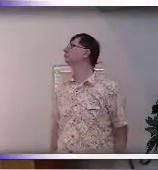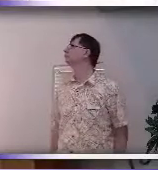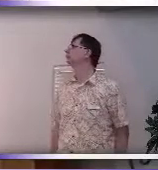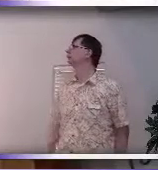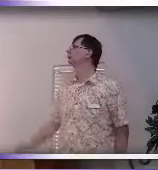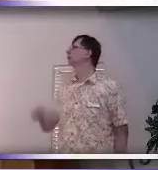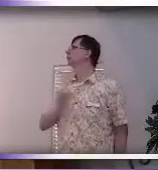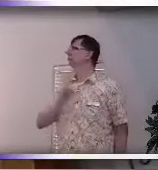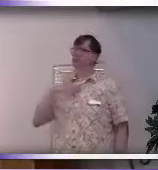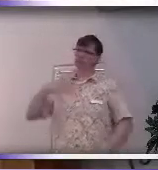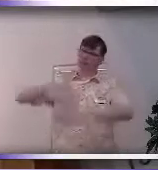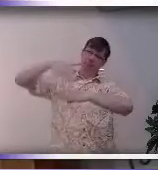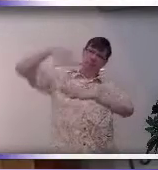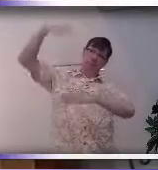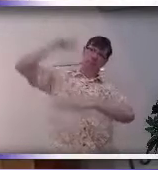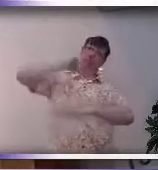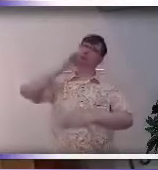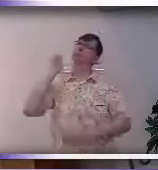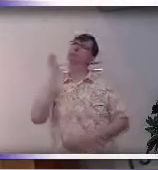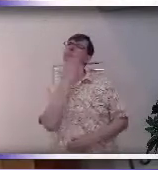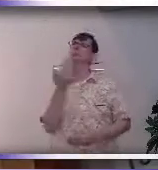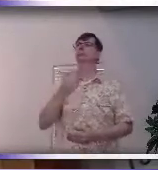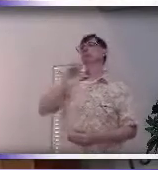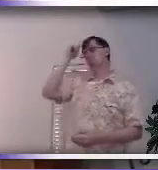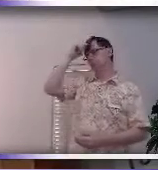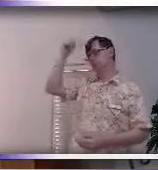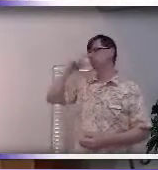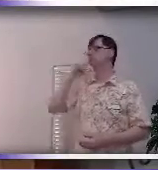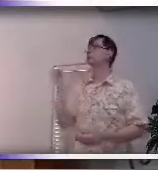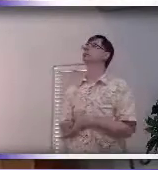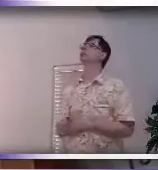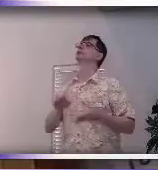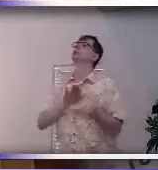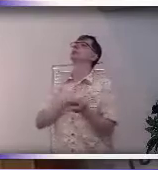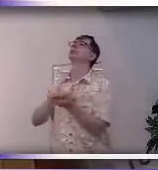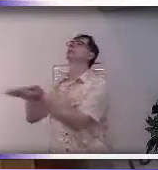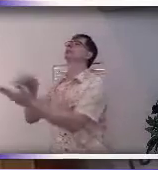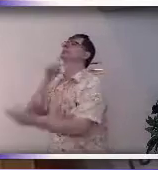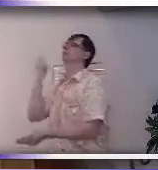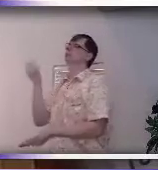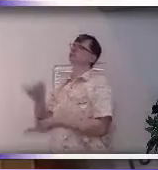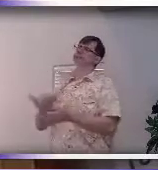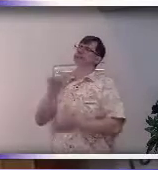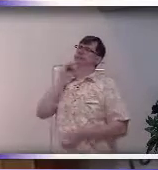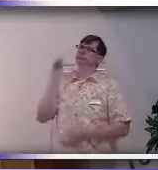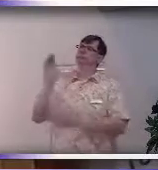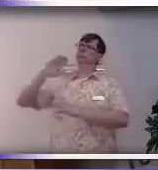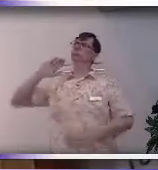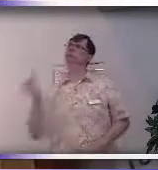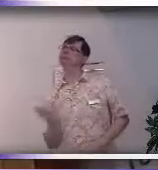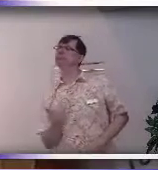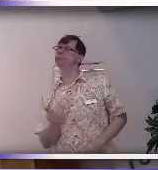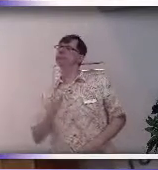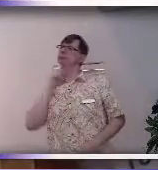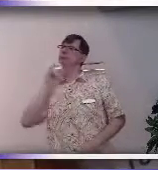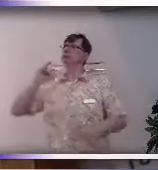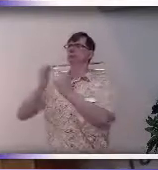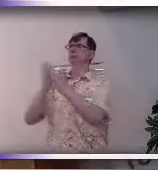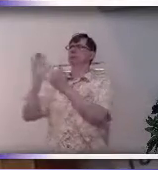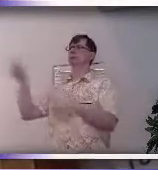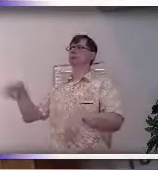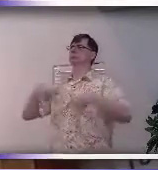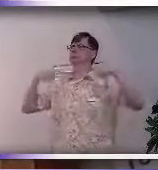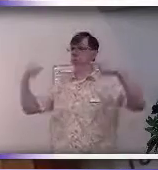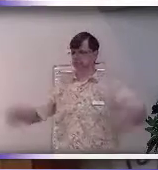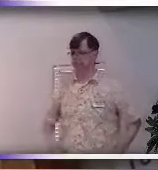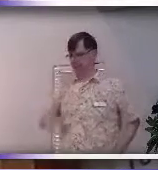I dang well better be for the number of years I have studied and the amount of money I poured into this education. But it is my